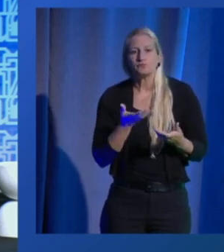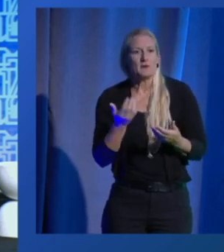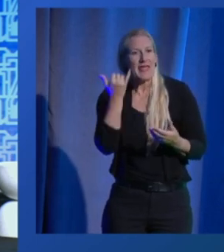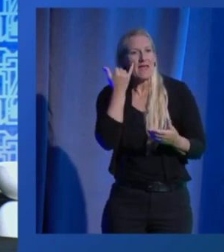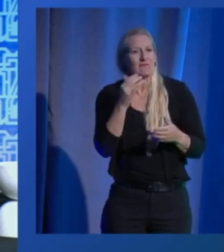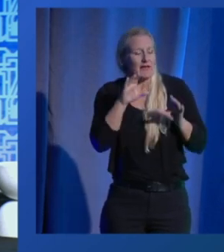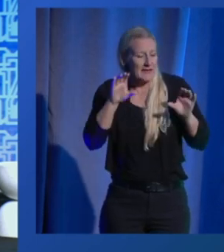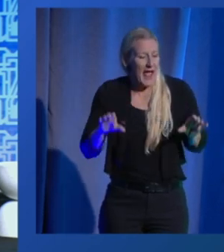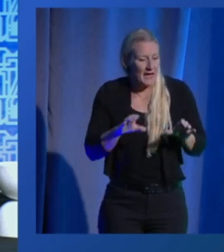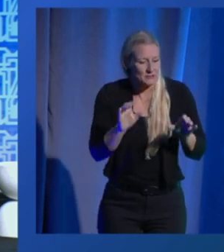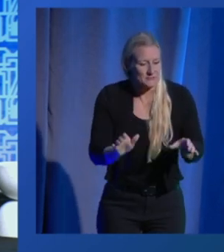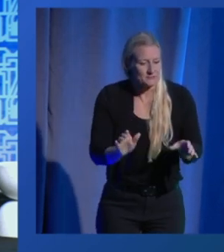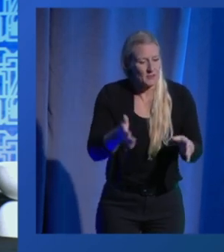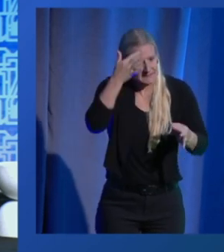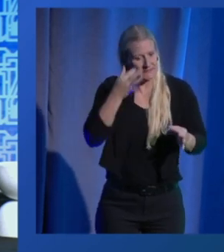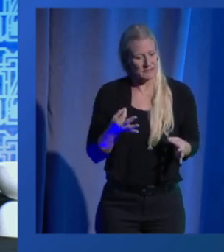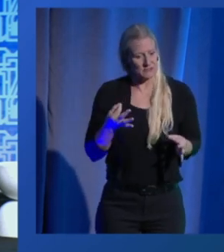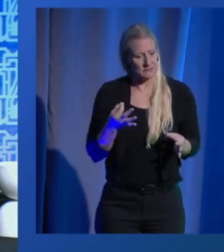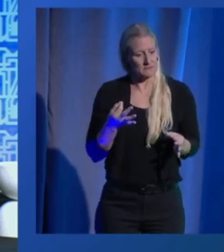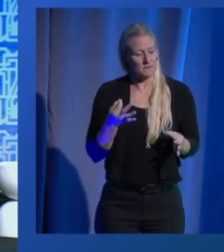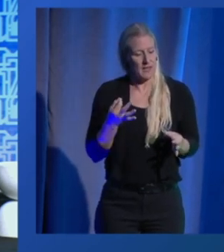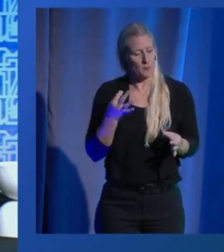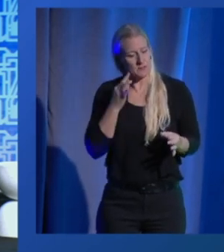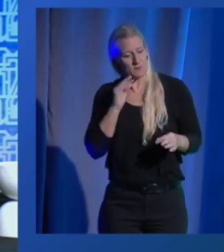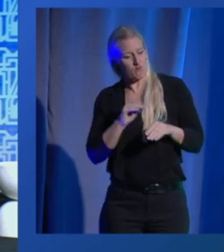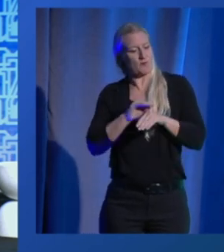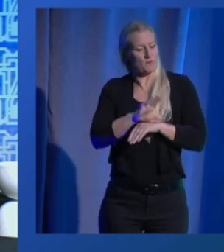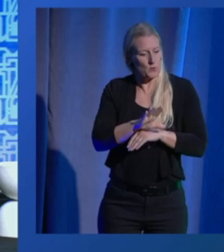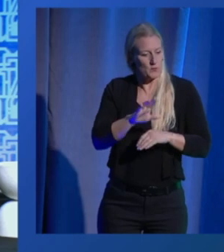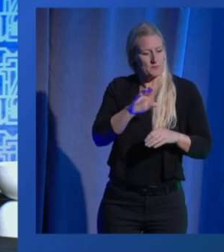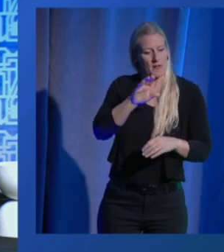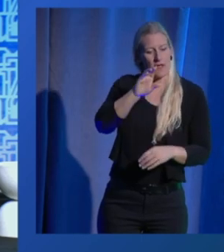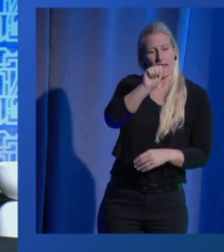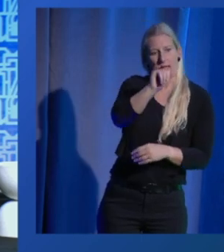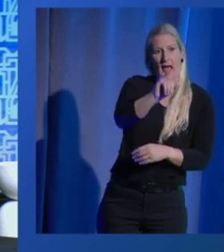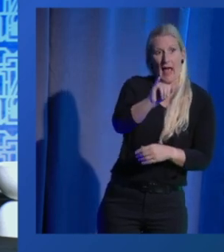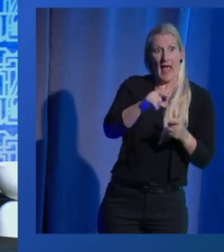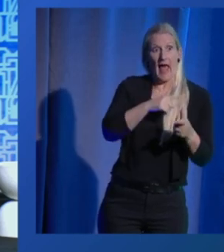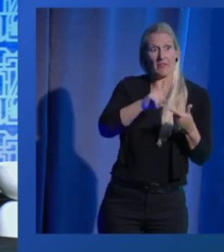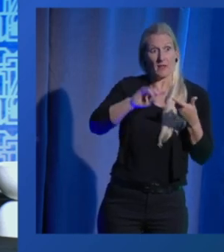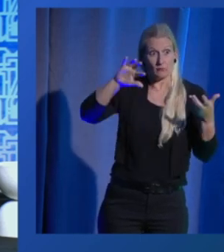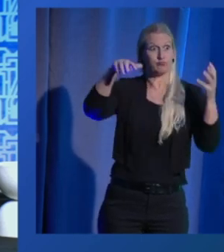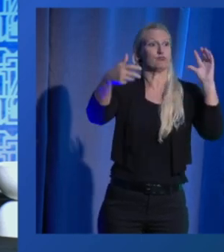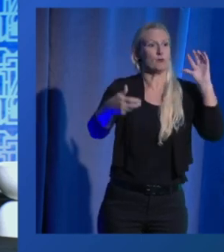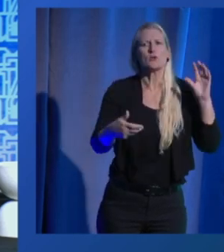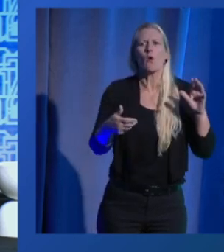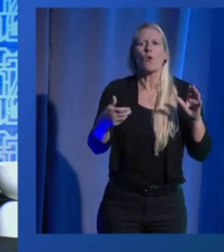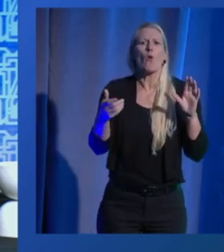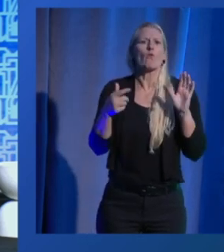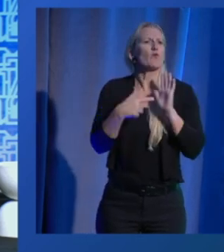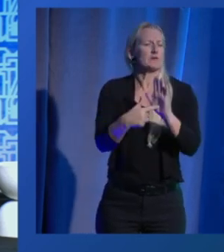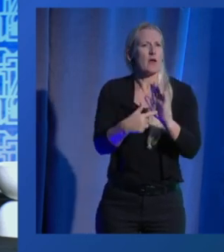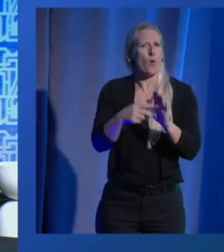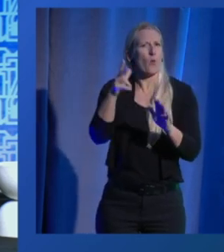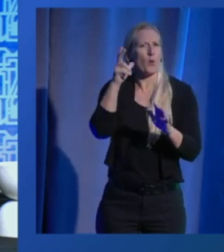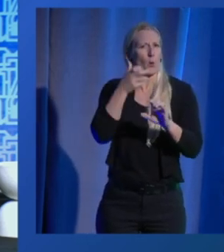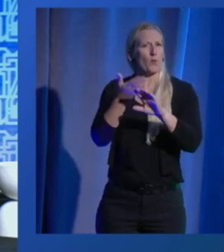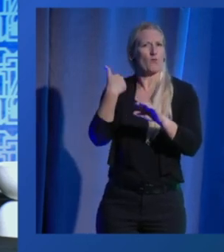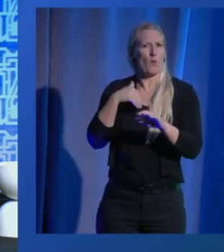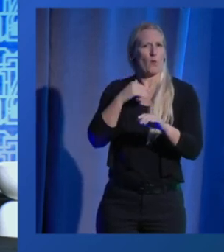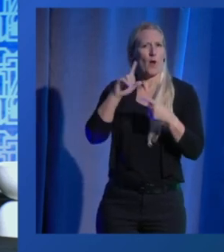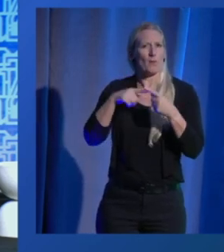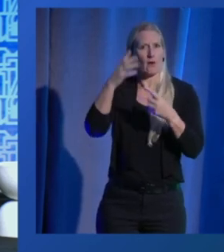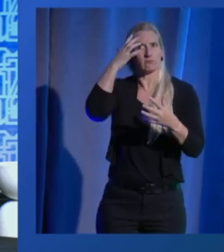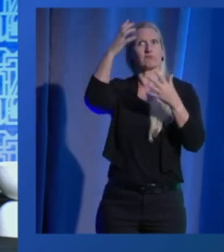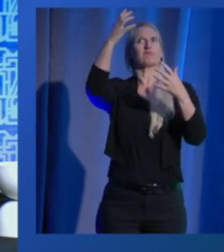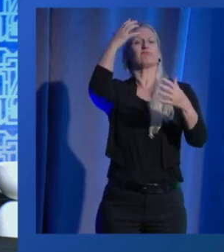AI or made by AI I if it goes wrong for instance we've heard earlier about hallucinations and so um where is the accountability